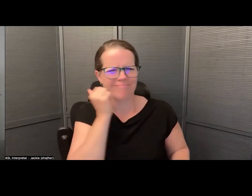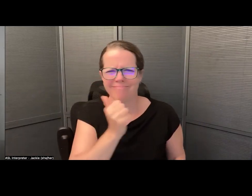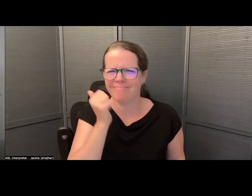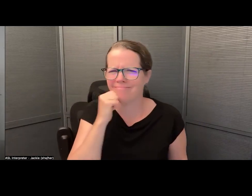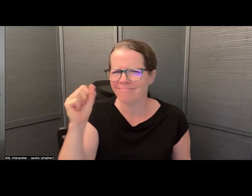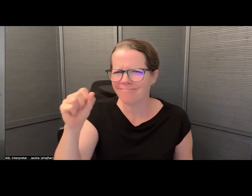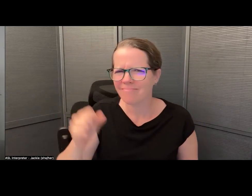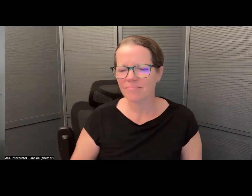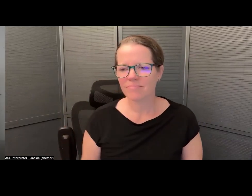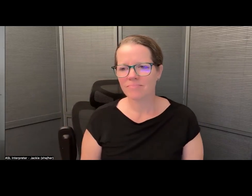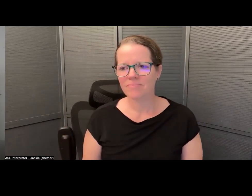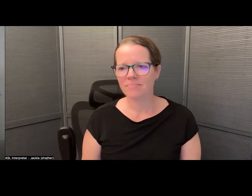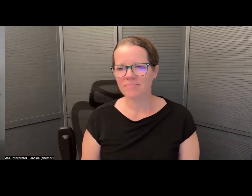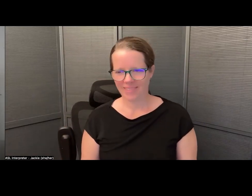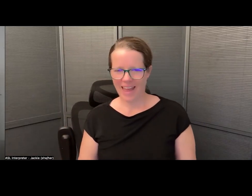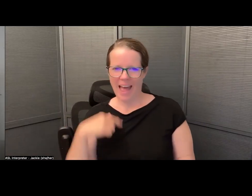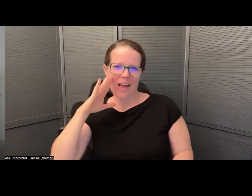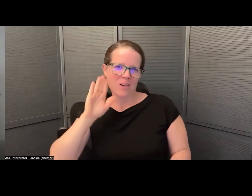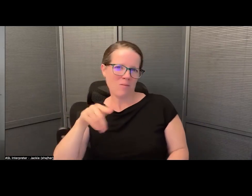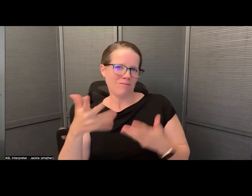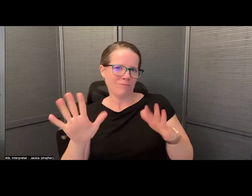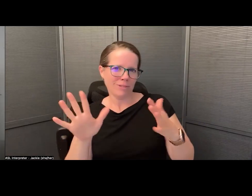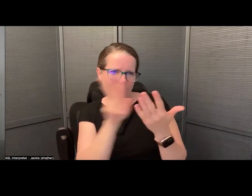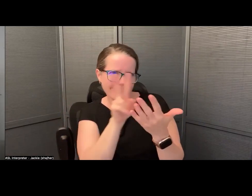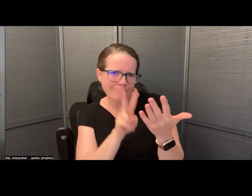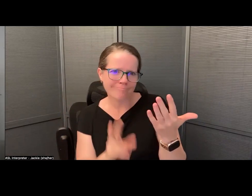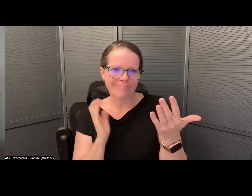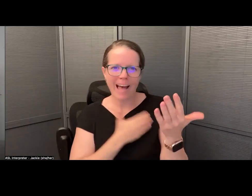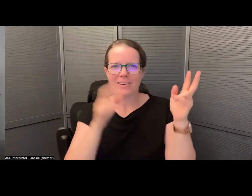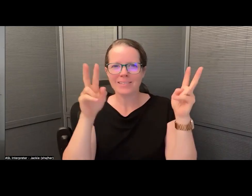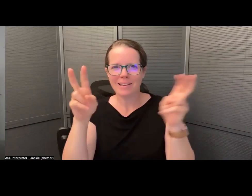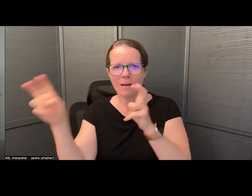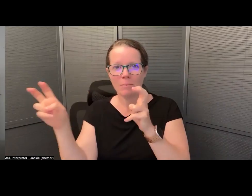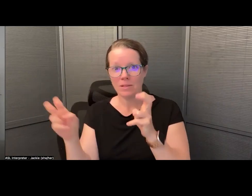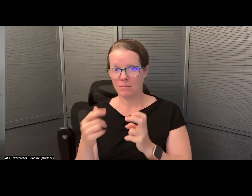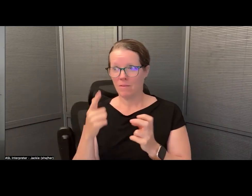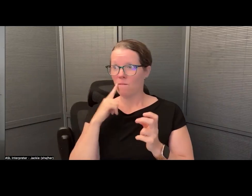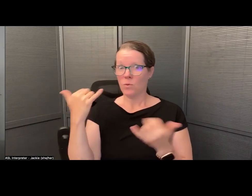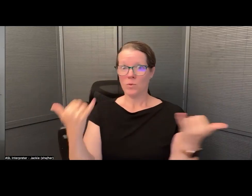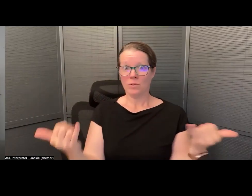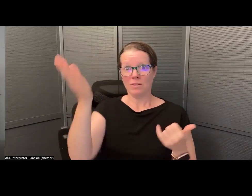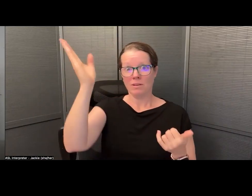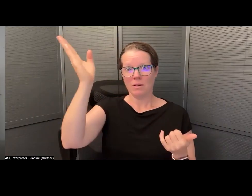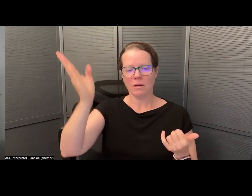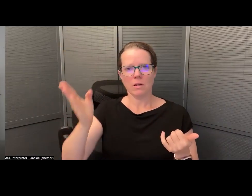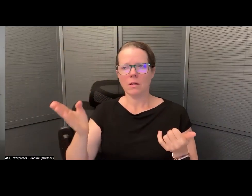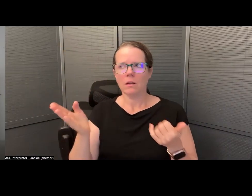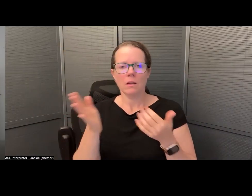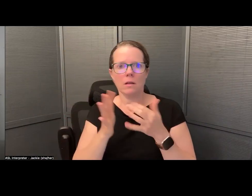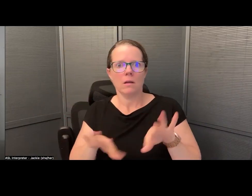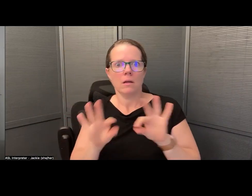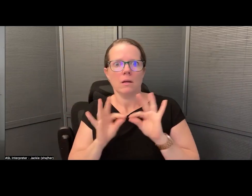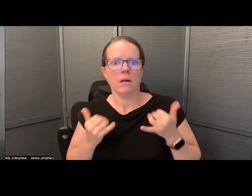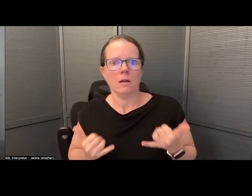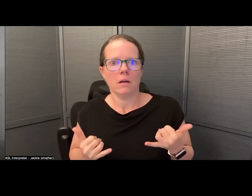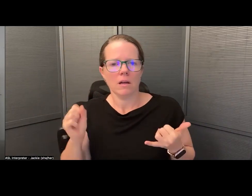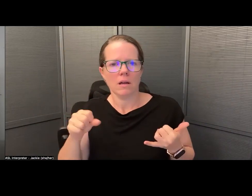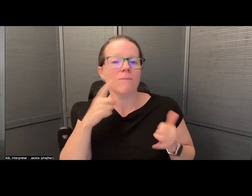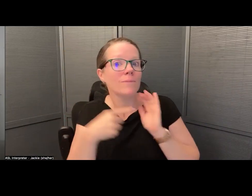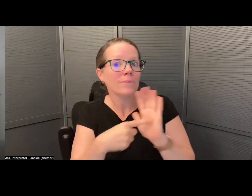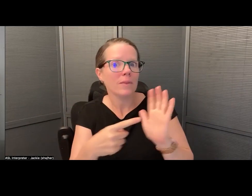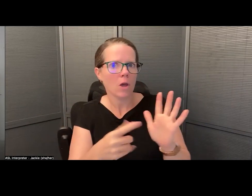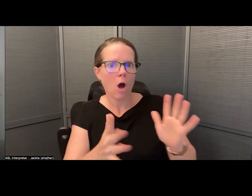be covered. I'm sure that you've read about them, but they're just so timely and so relevant. Exploring collaborative ways to manage aggression in the hospital